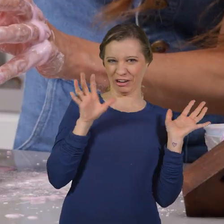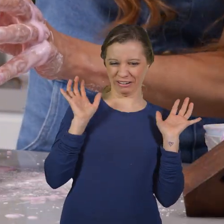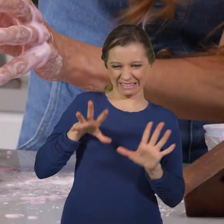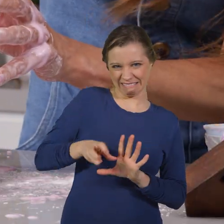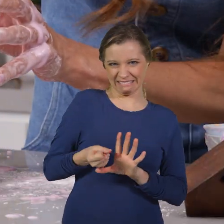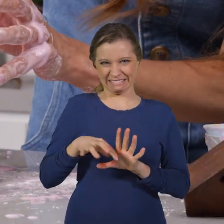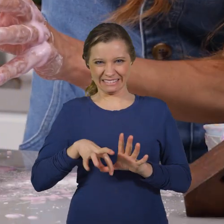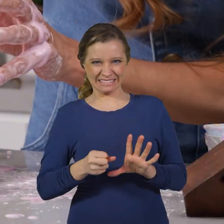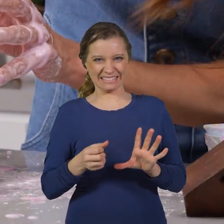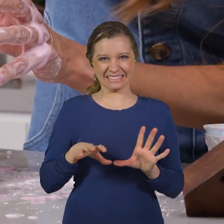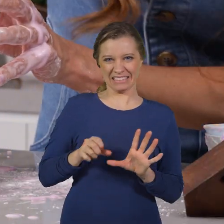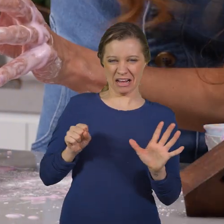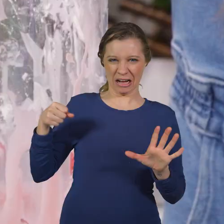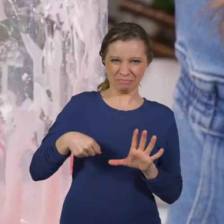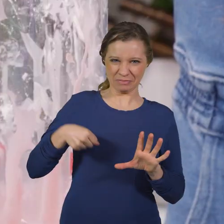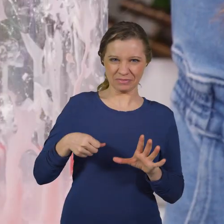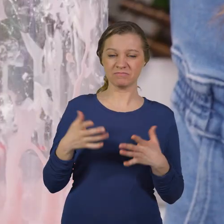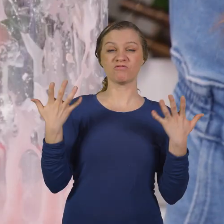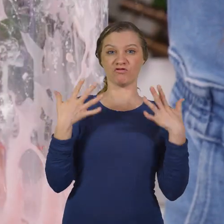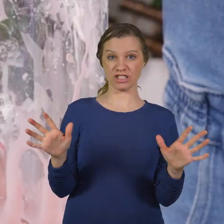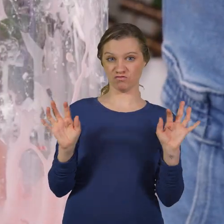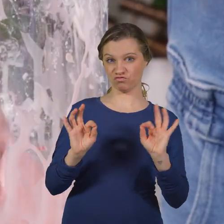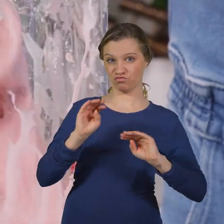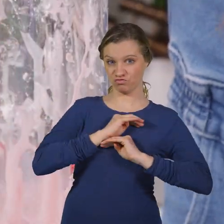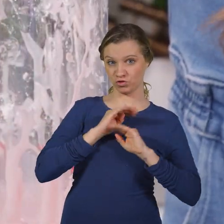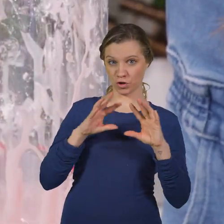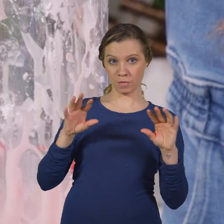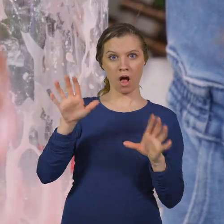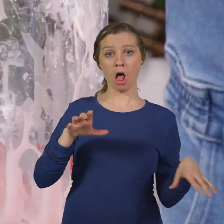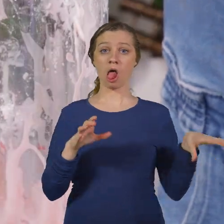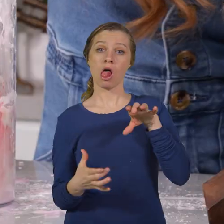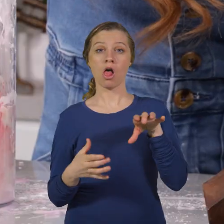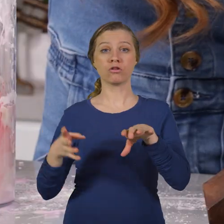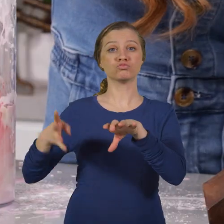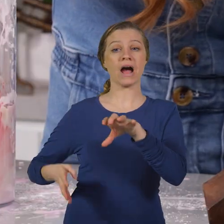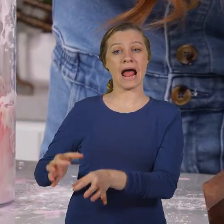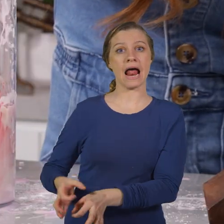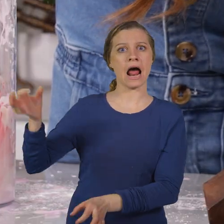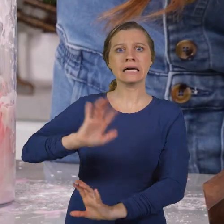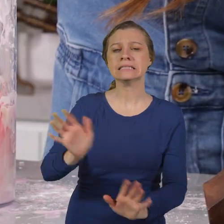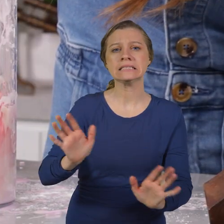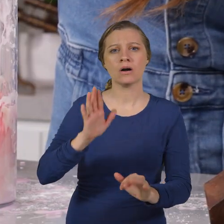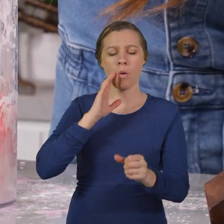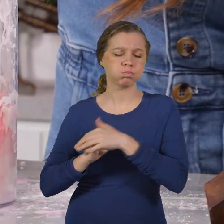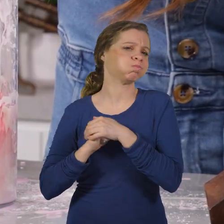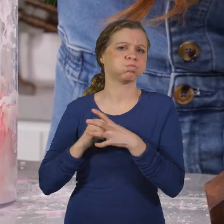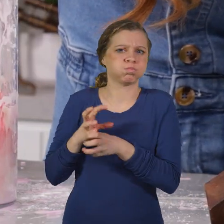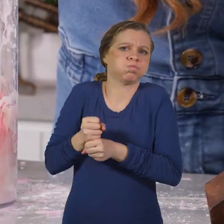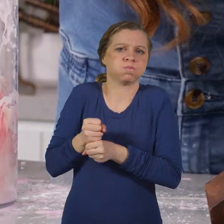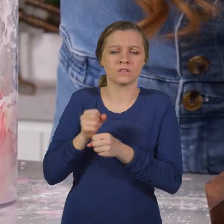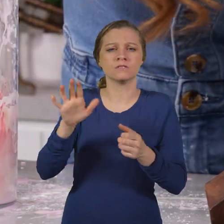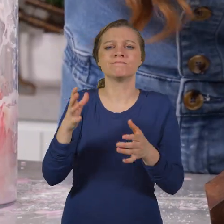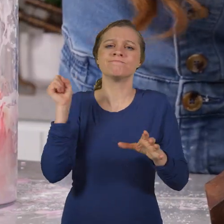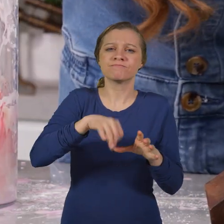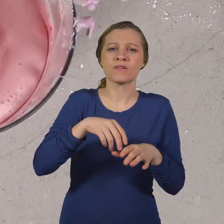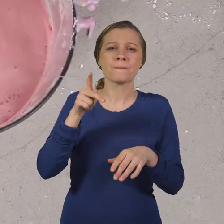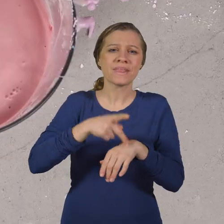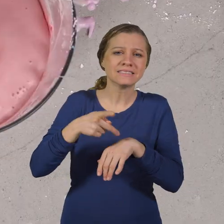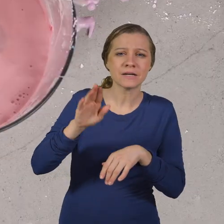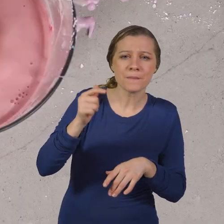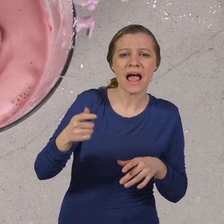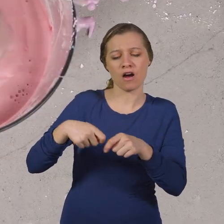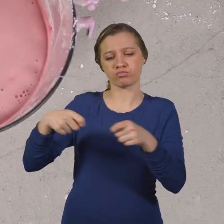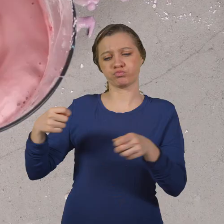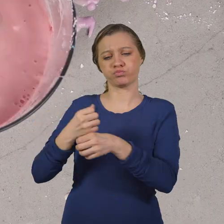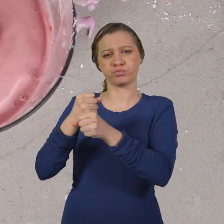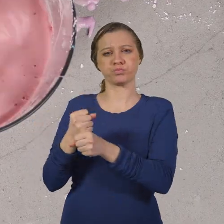feels so weird. When you're done with your oobleck, do not pour it down the drain. It will clog your drain. Make sure you put it in a plastic bag, tie it off,